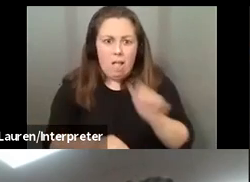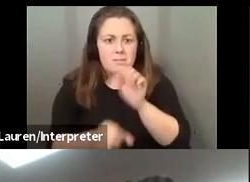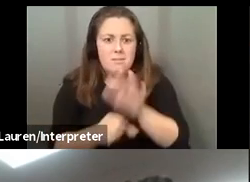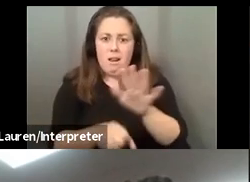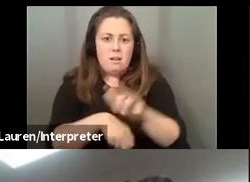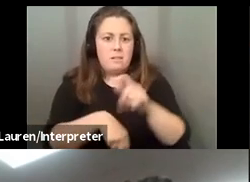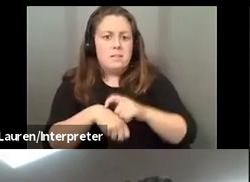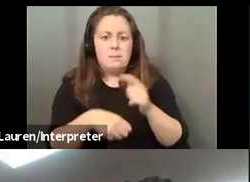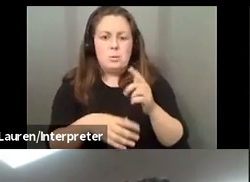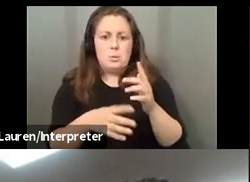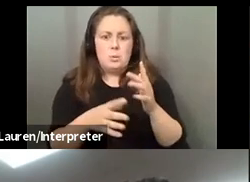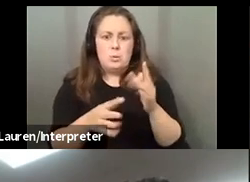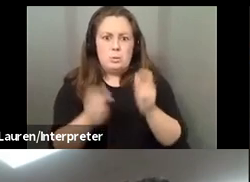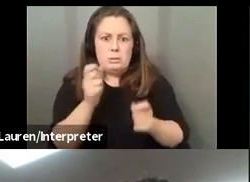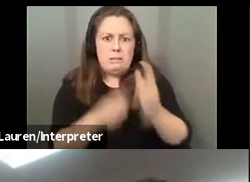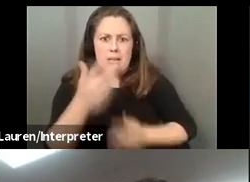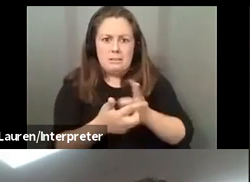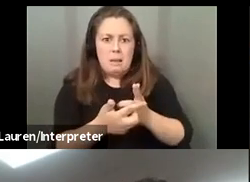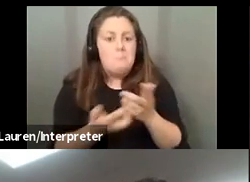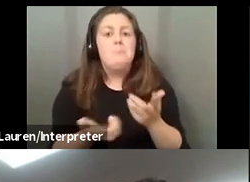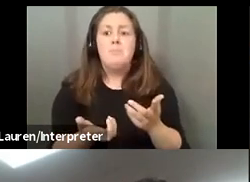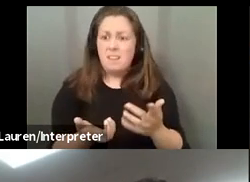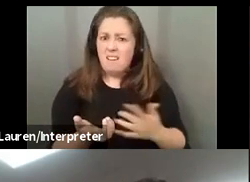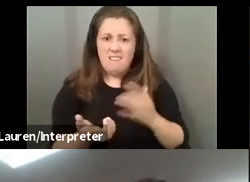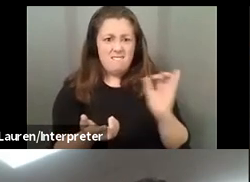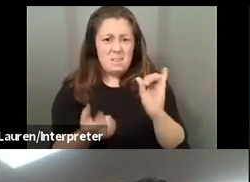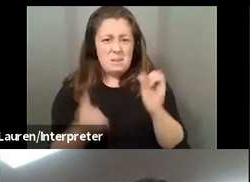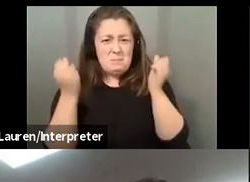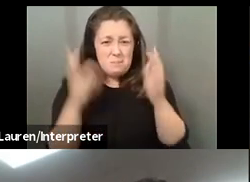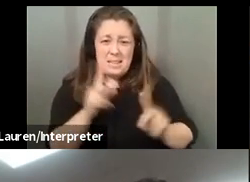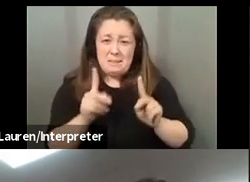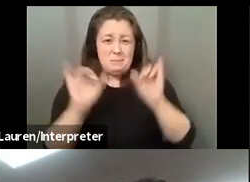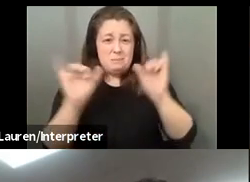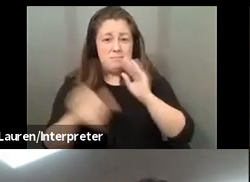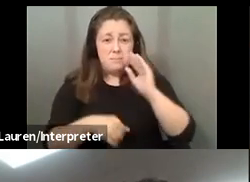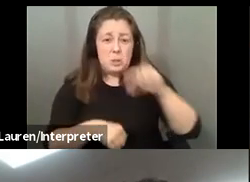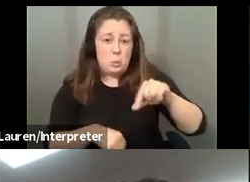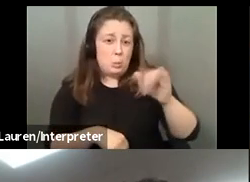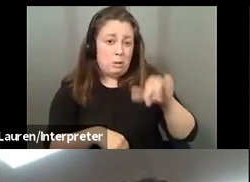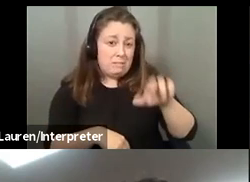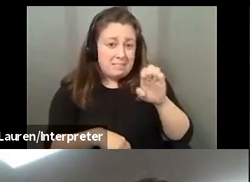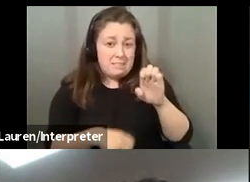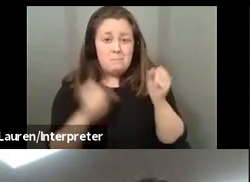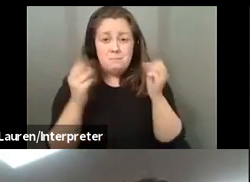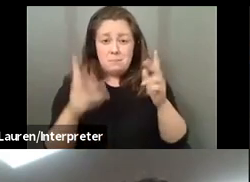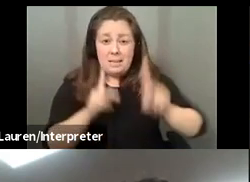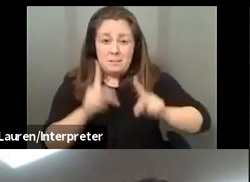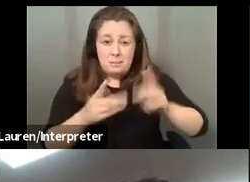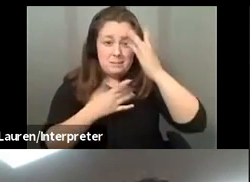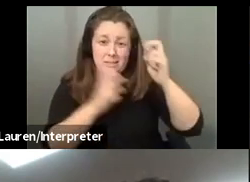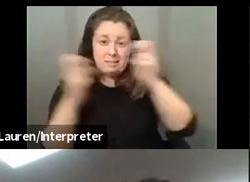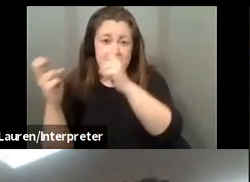well. It is only the third week of school and so many people are quarantining and a lot of people have gotten COVID-19. I do